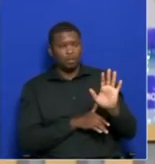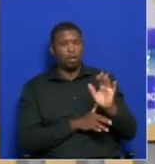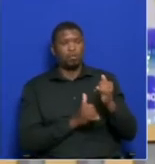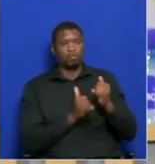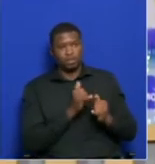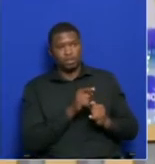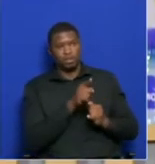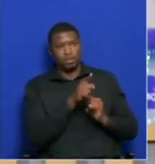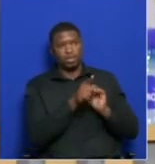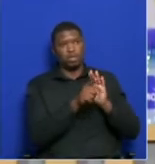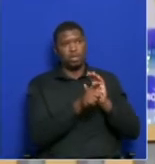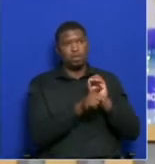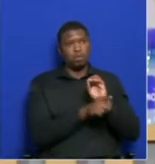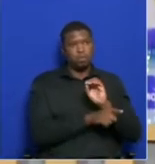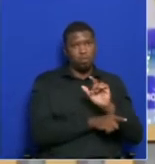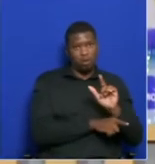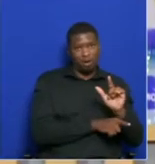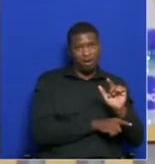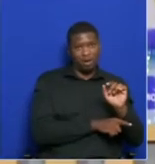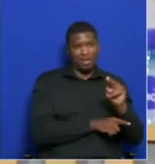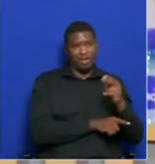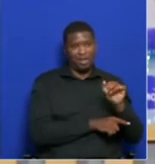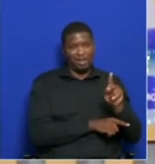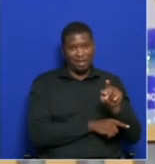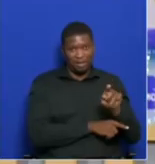detailing the initiation of ad hoc deployments.